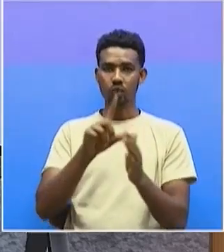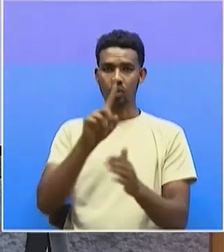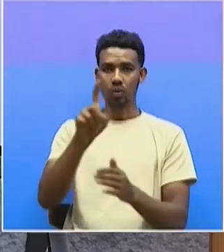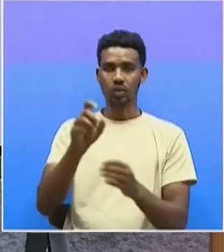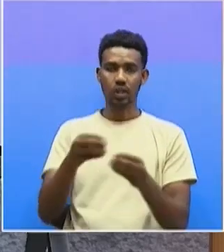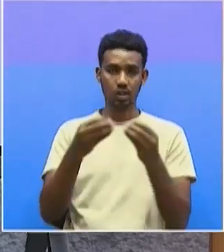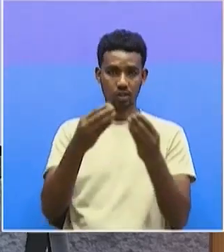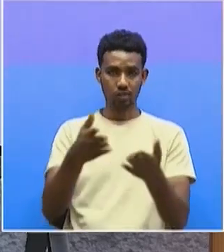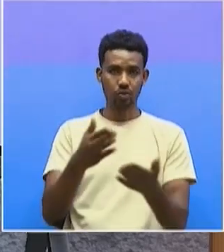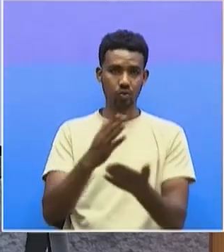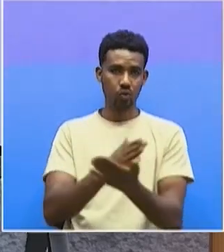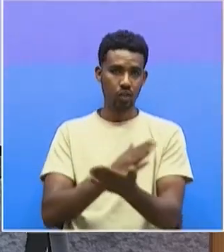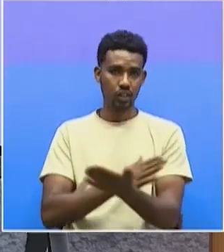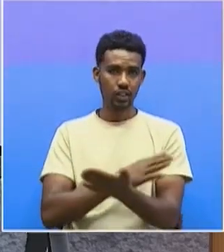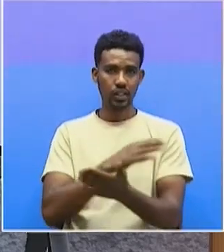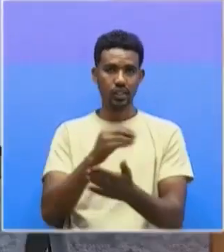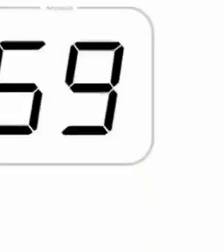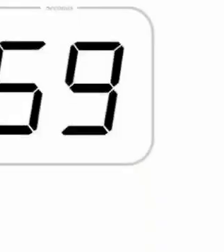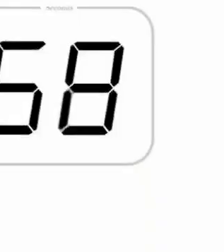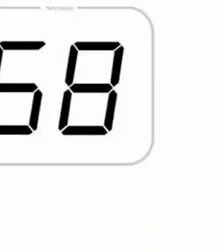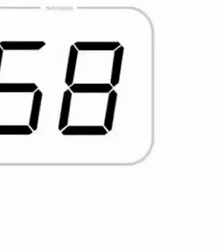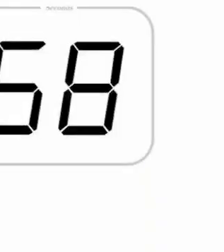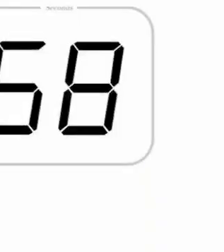give you correction and we are going to practice together.